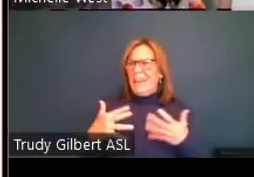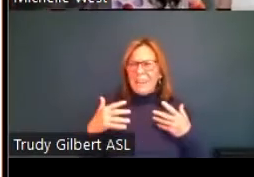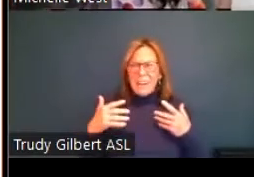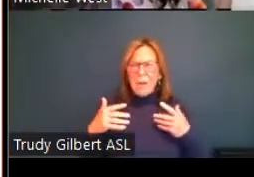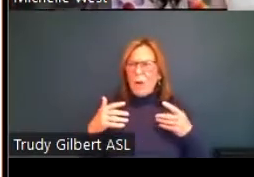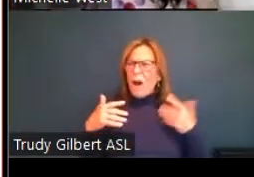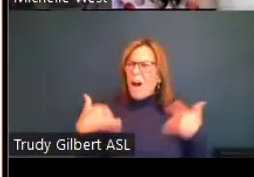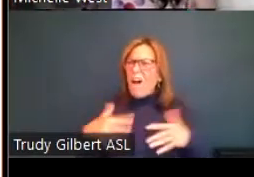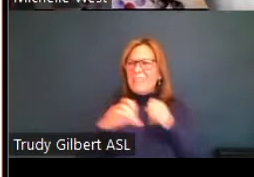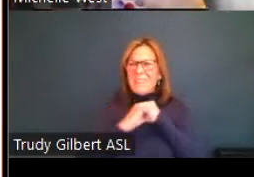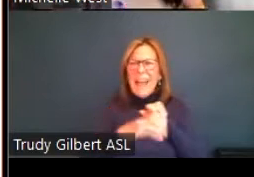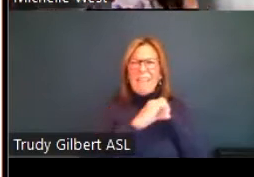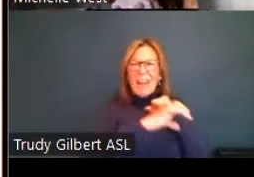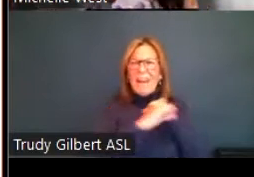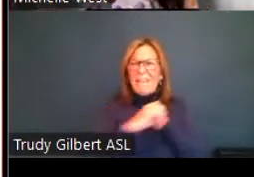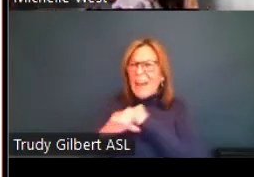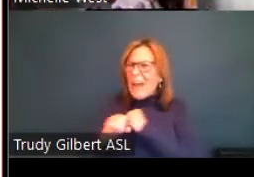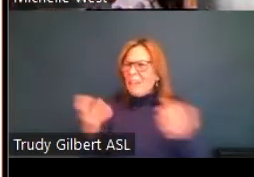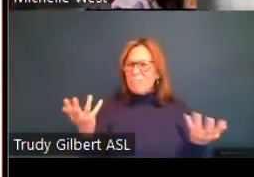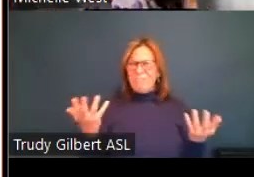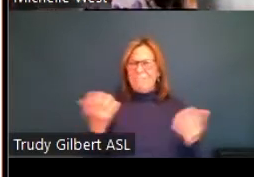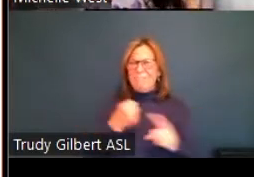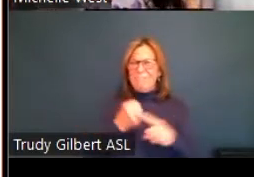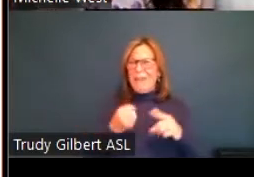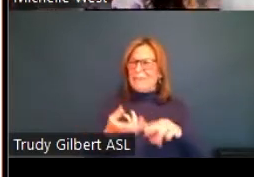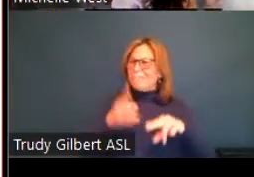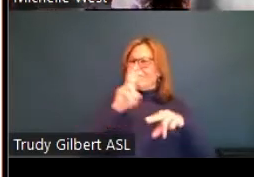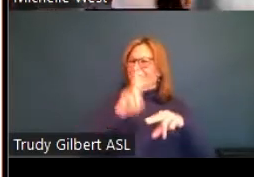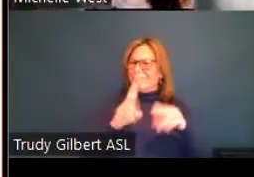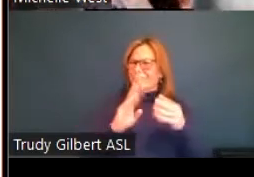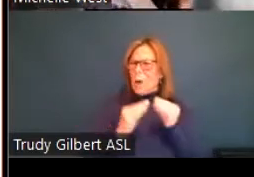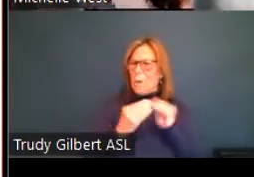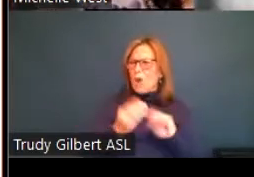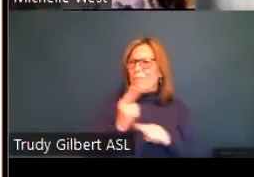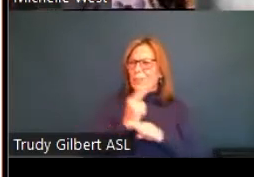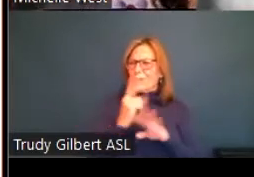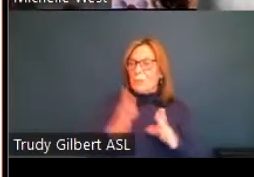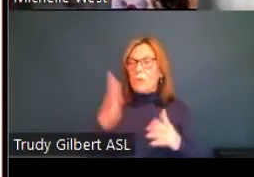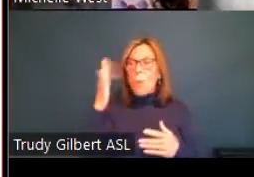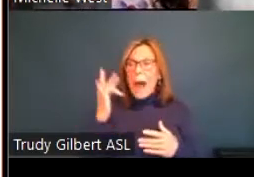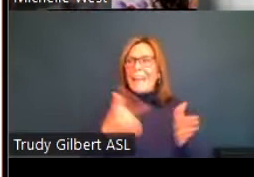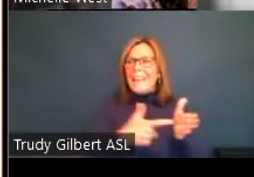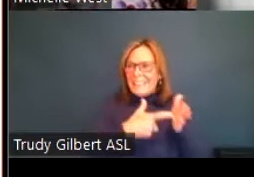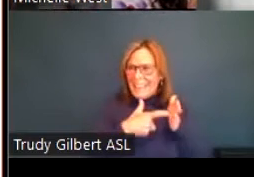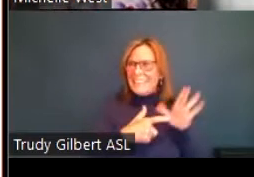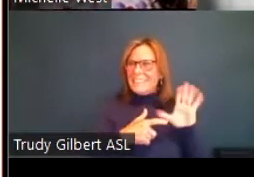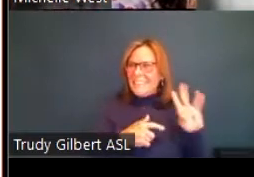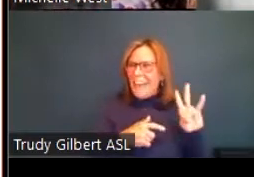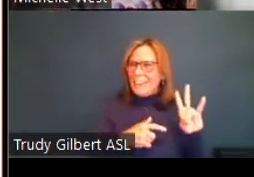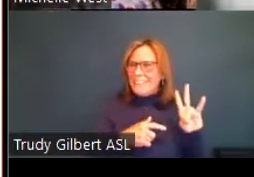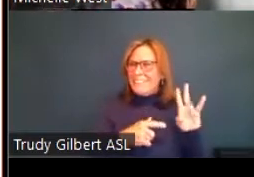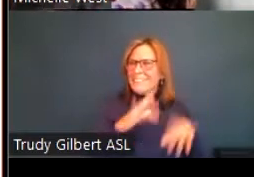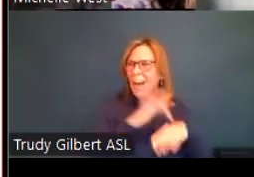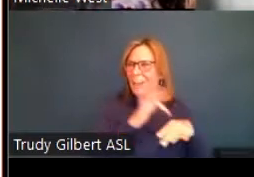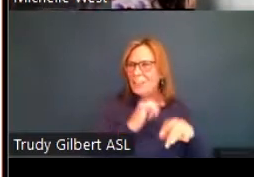impacting our, you know, number of consumers coming in? Well, it's because it takes seven touches. So you might want to focus more on the word of